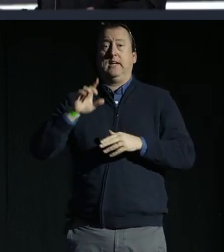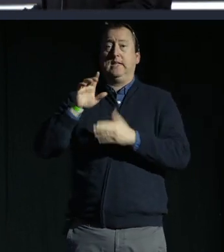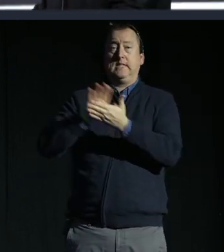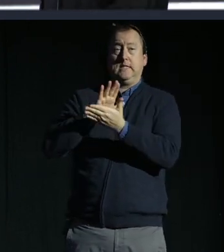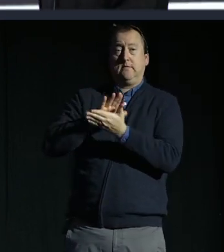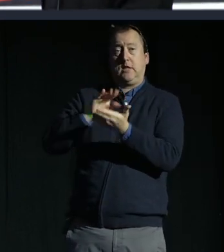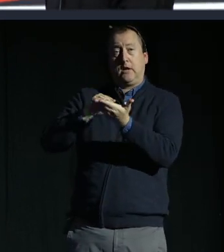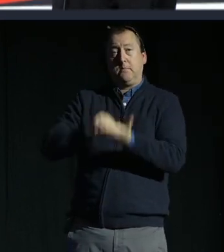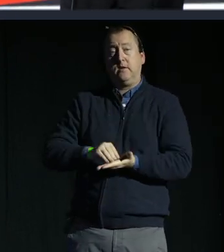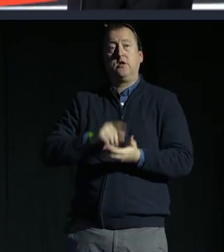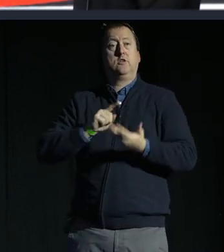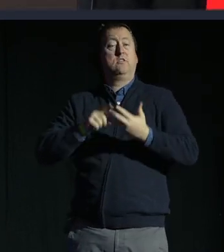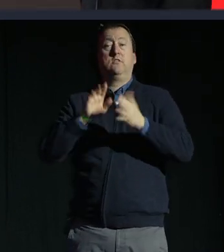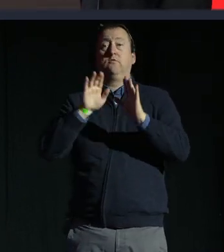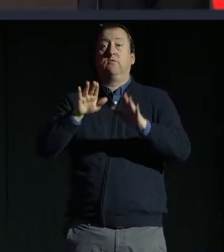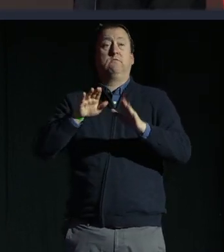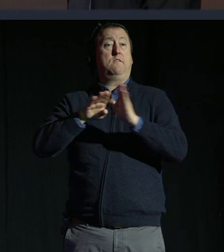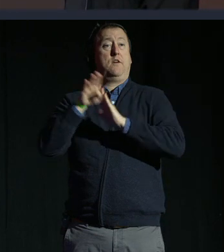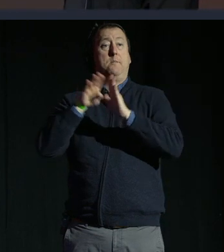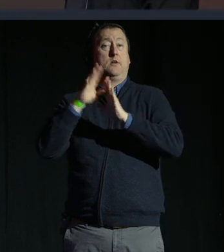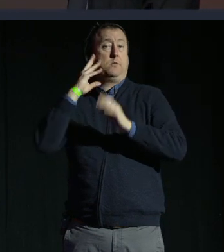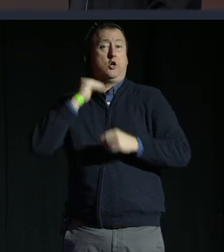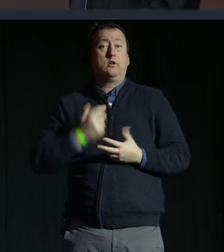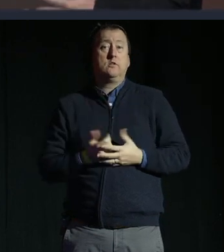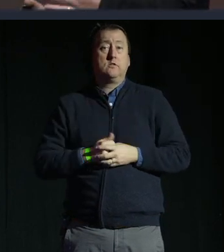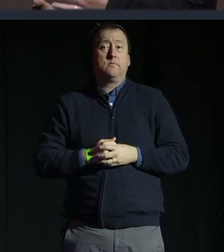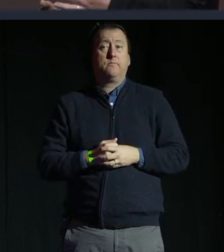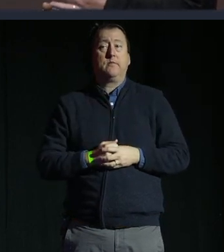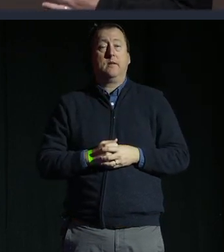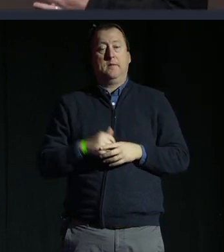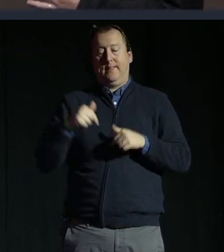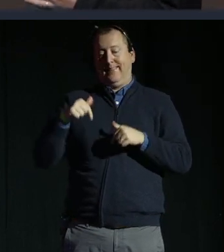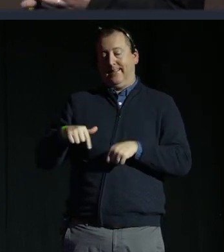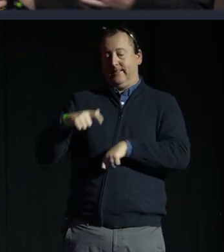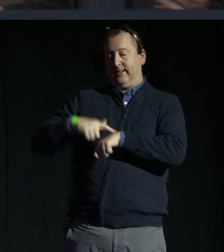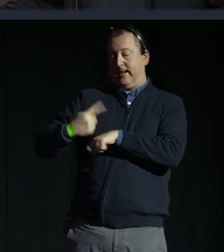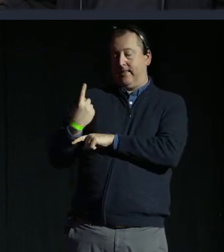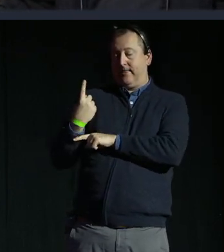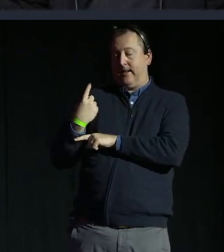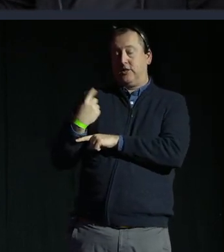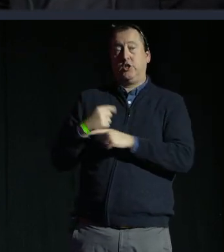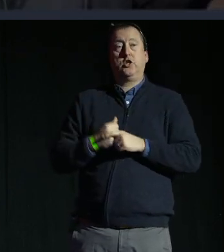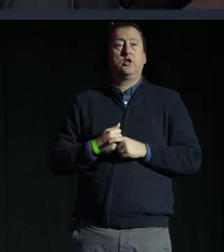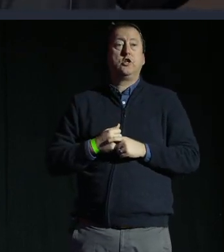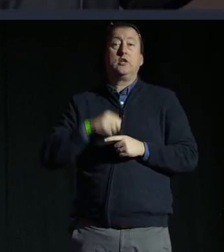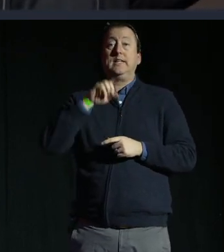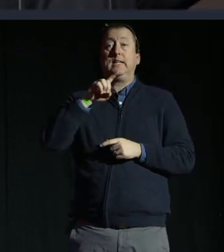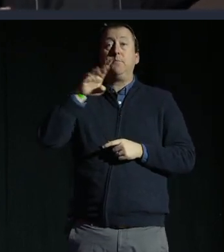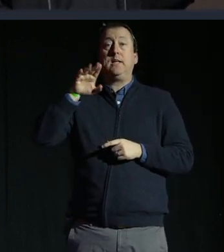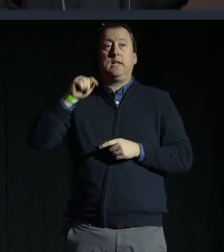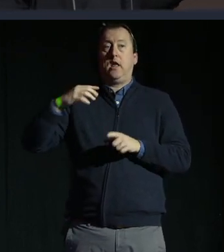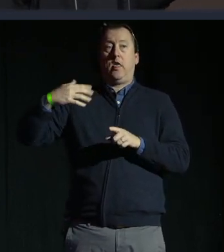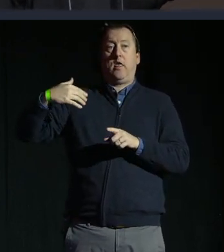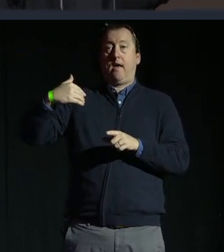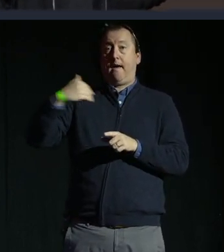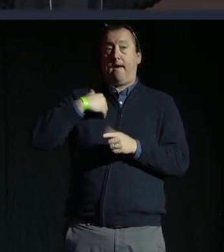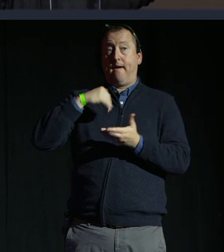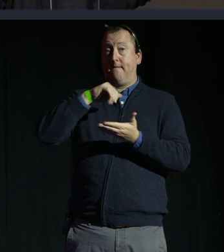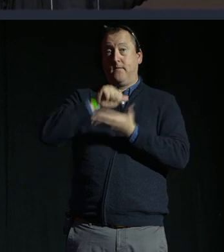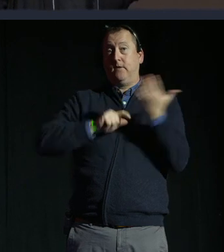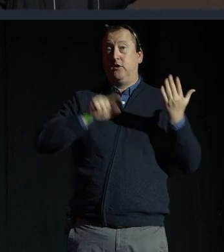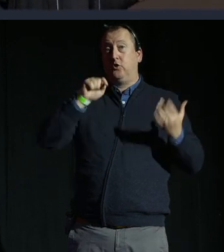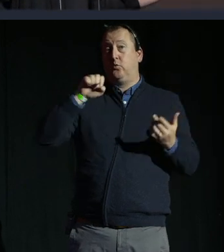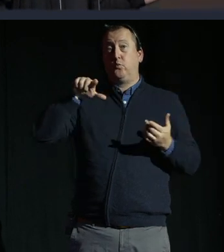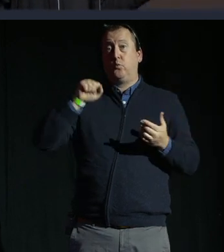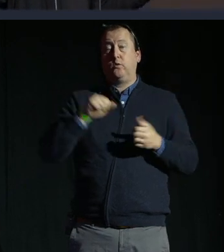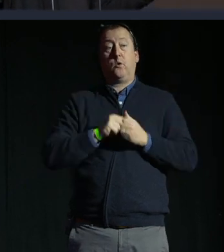great developer experience. But this time last year, DBT didn't yet have those tools.